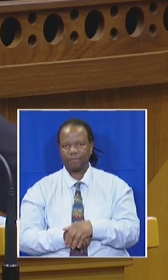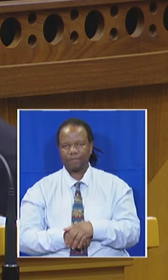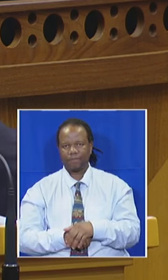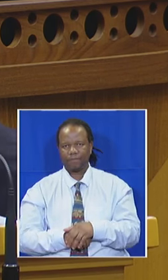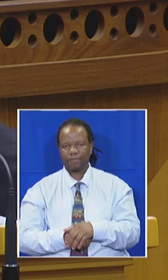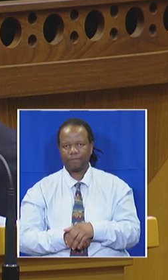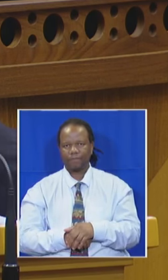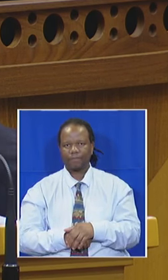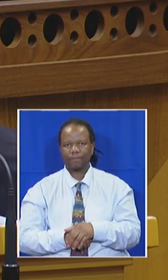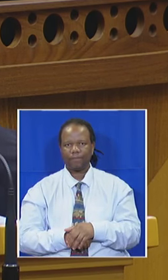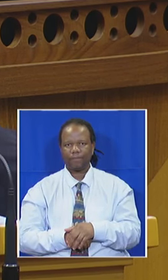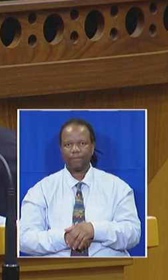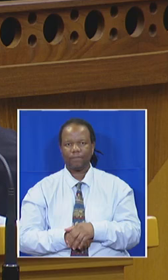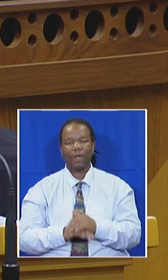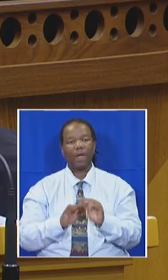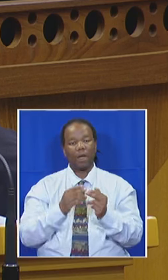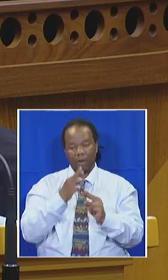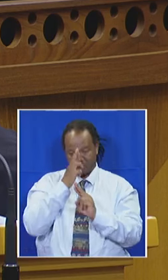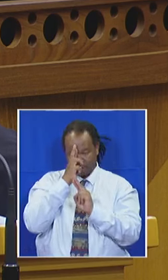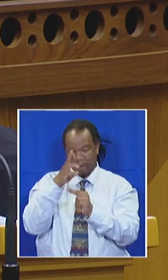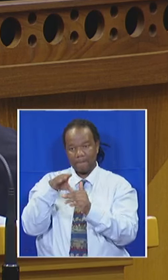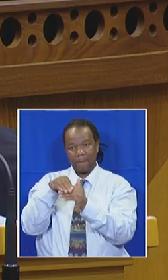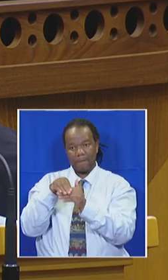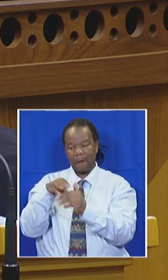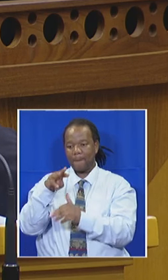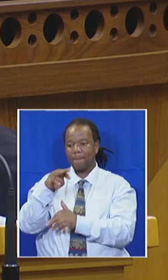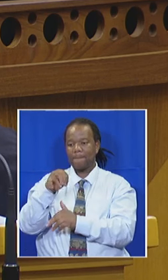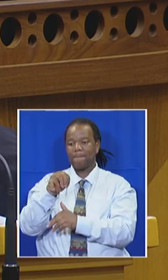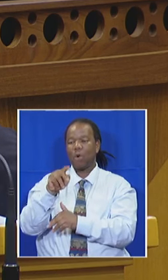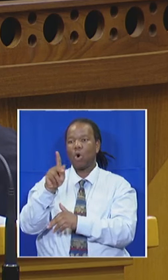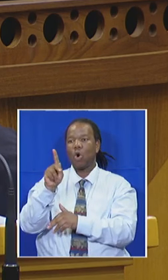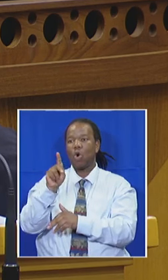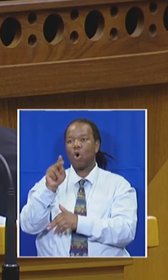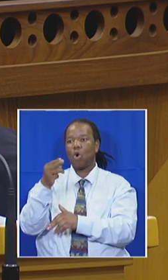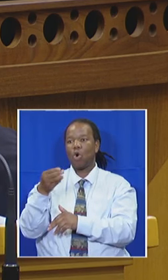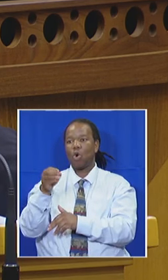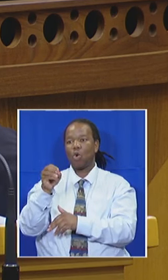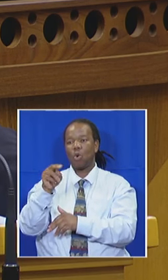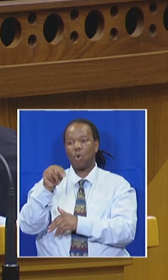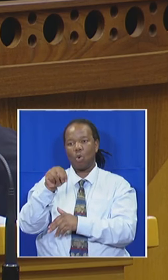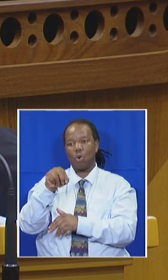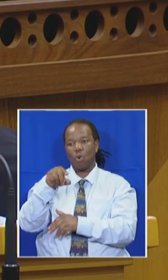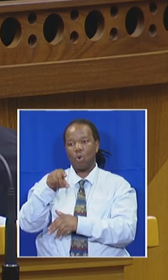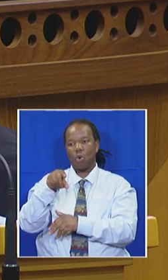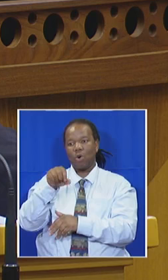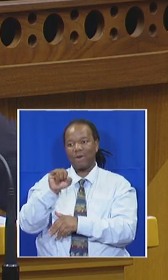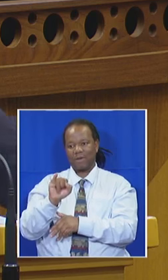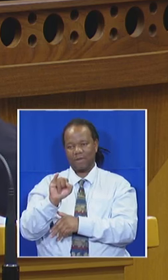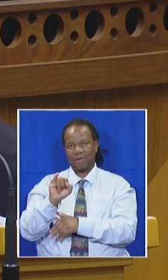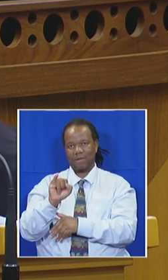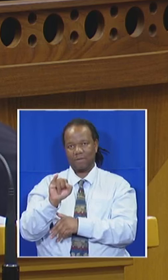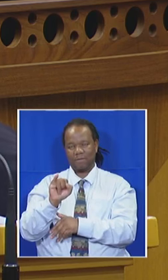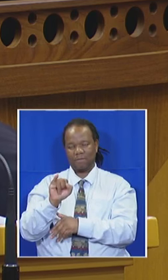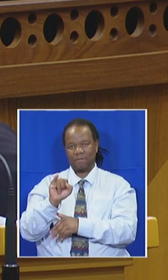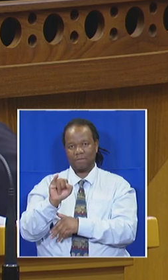Honorable Mkongi outlined the extent to which government has